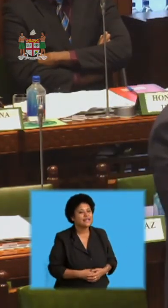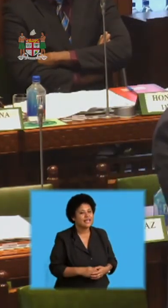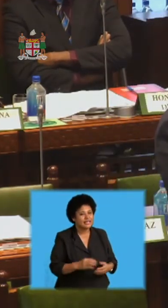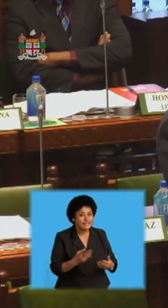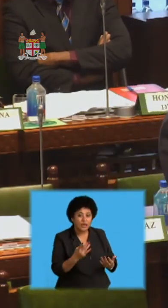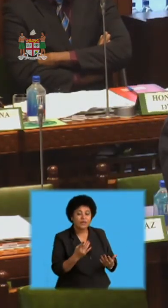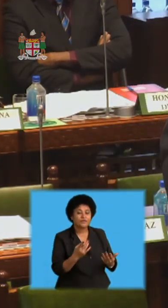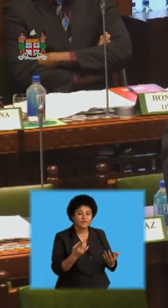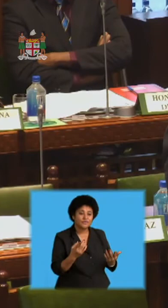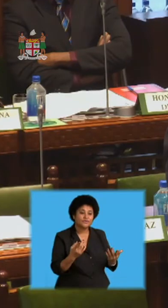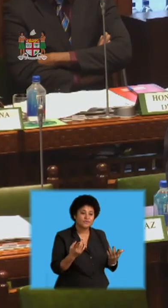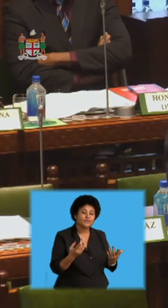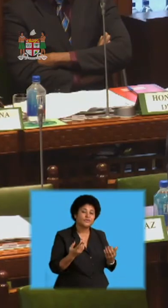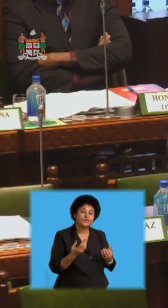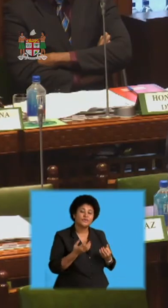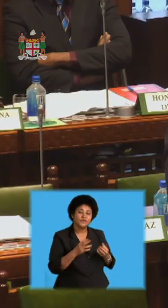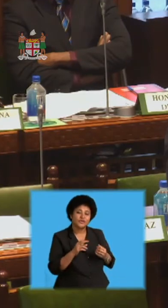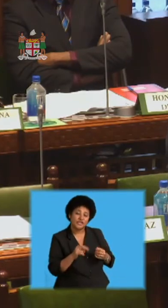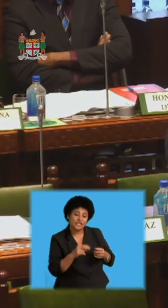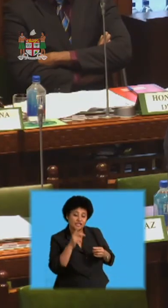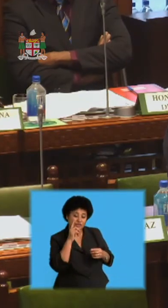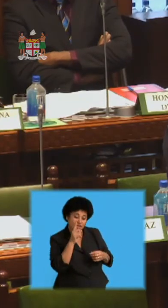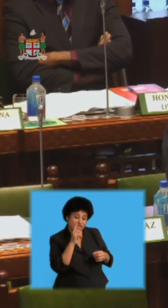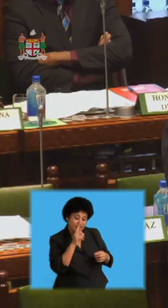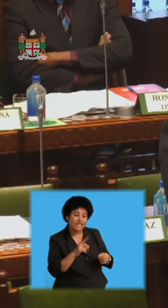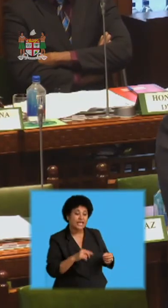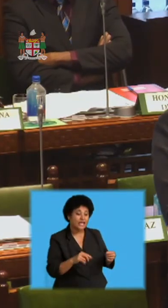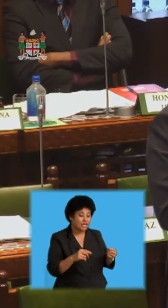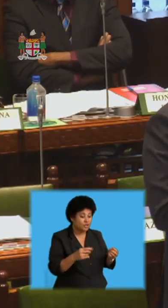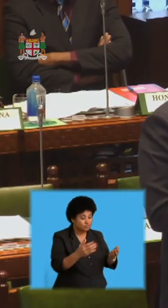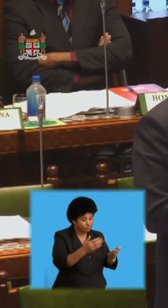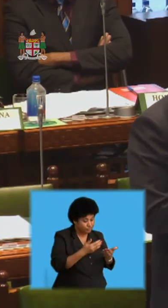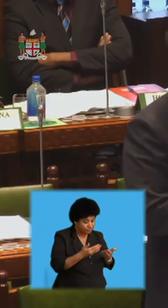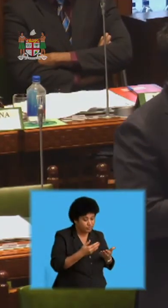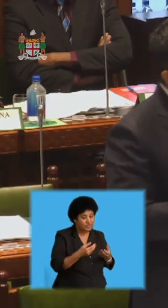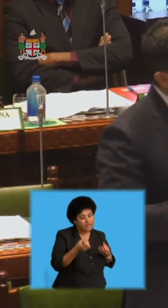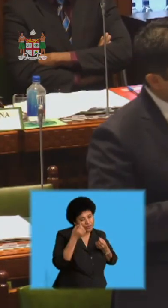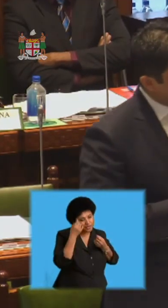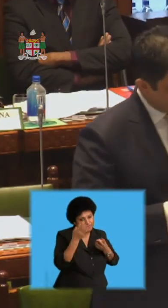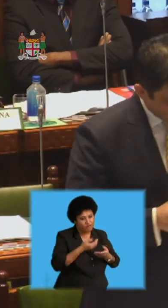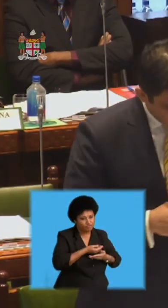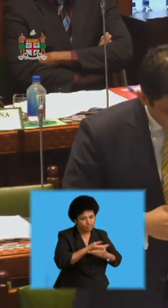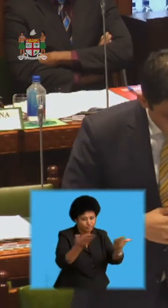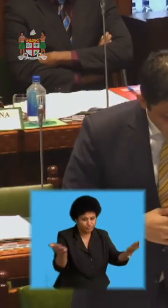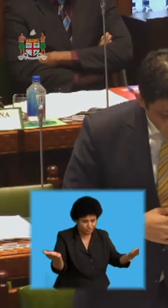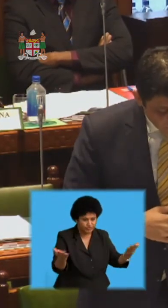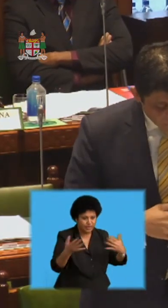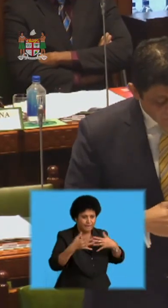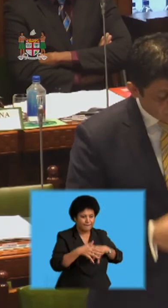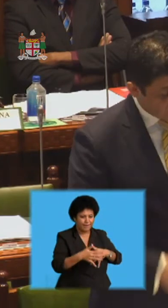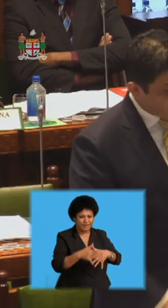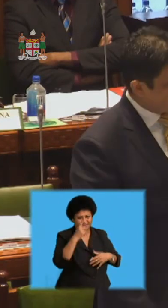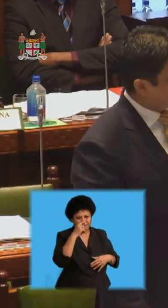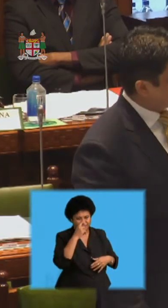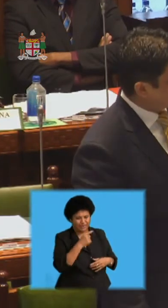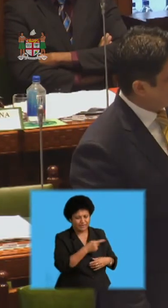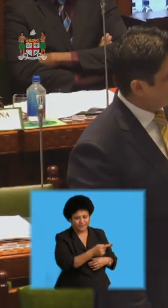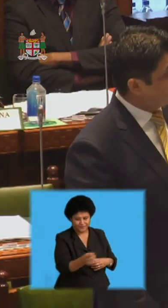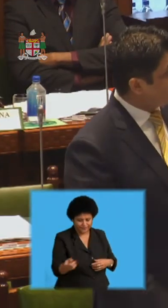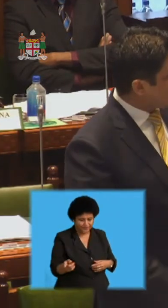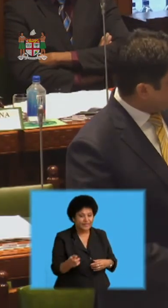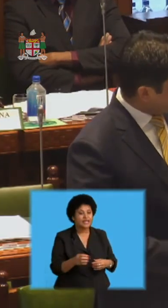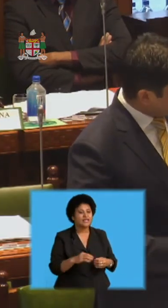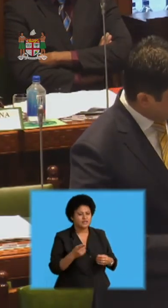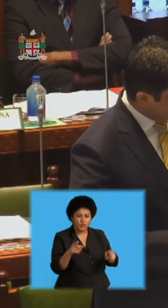upon to be able to then roll it out to members of the public. And also, quite rightly, as the World Bank person did